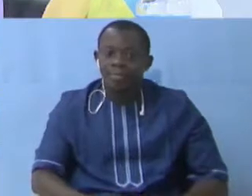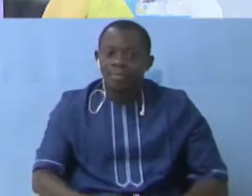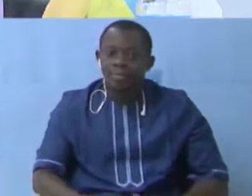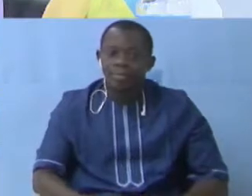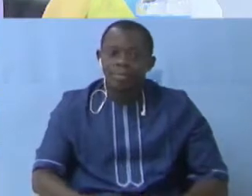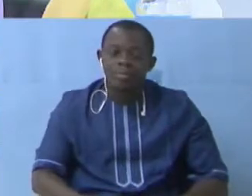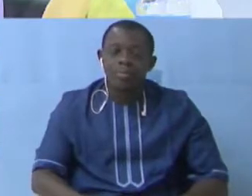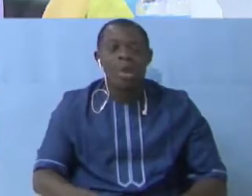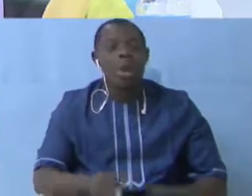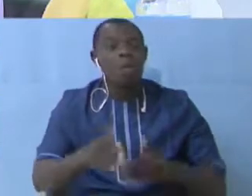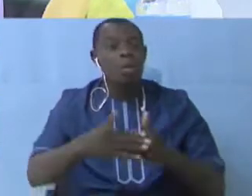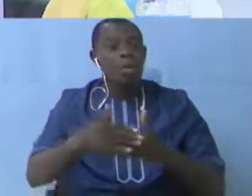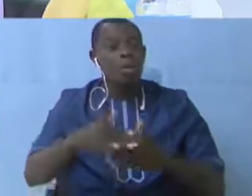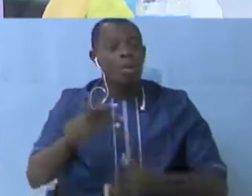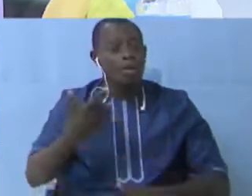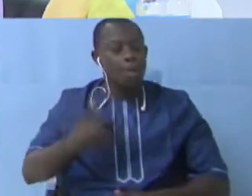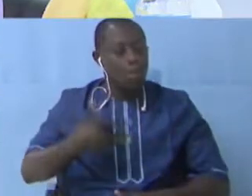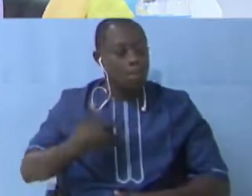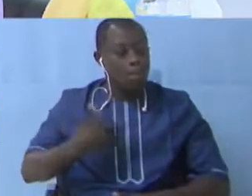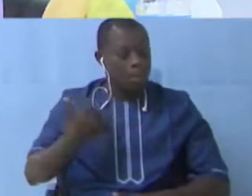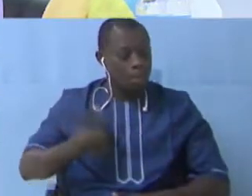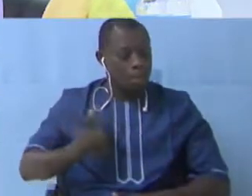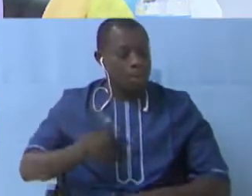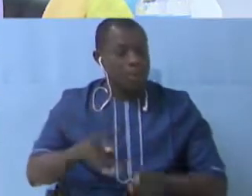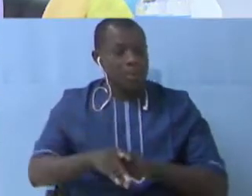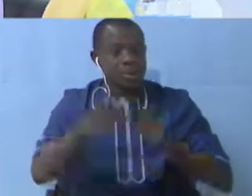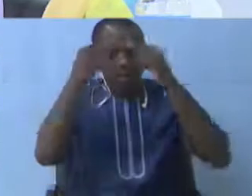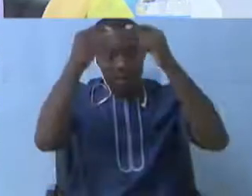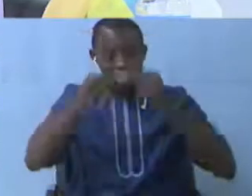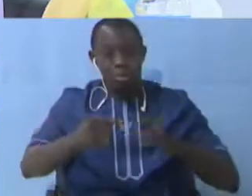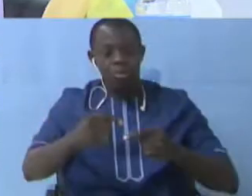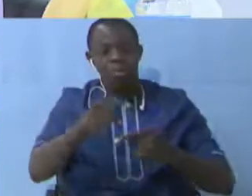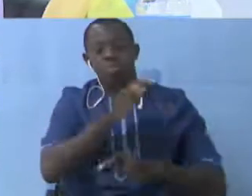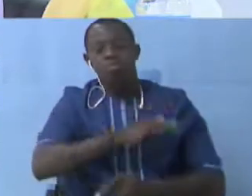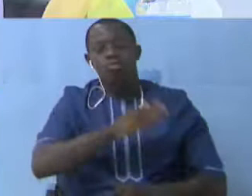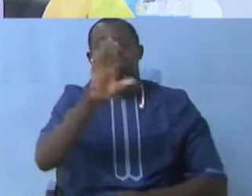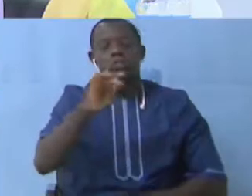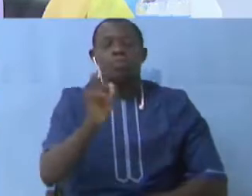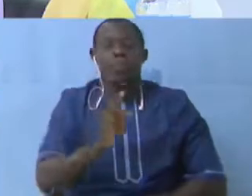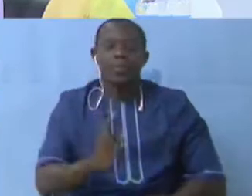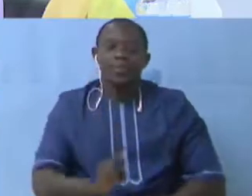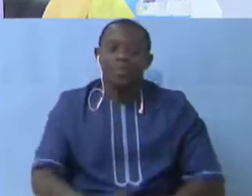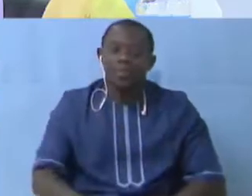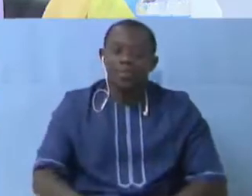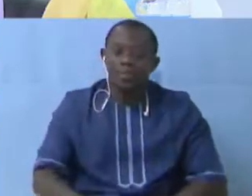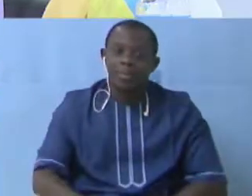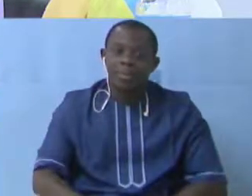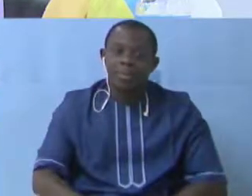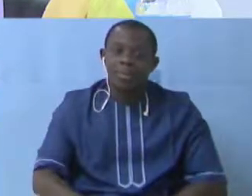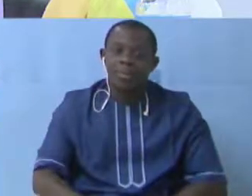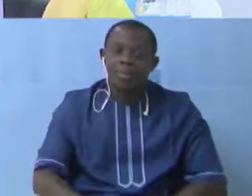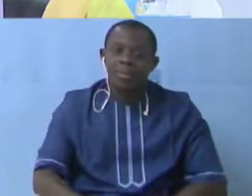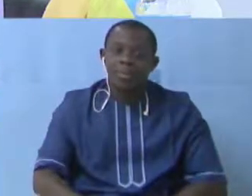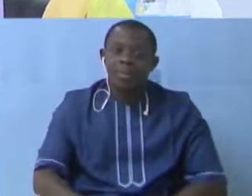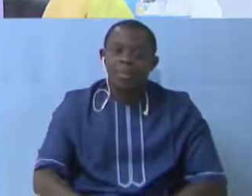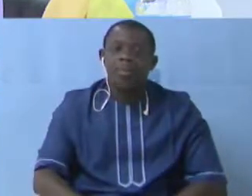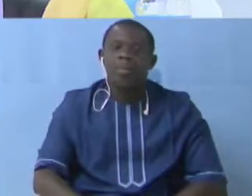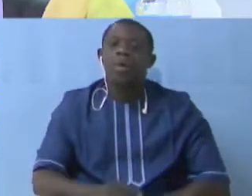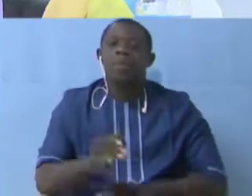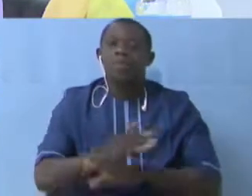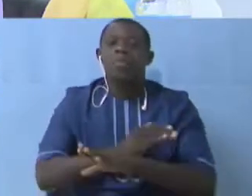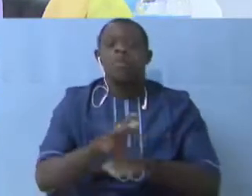Most of the public statements were also done during specific